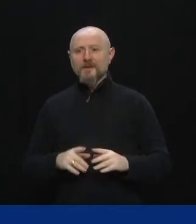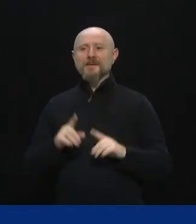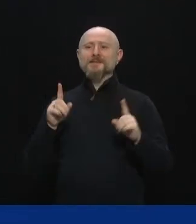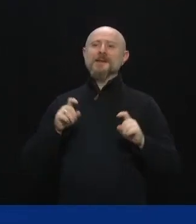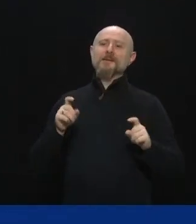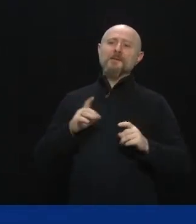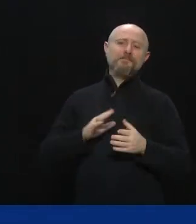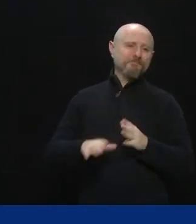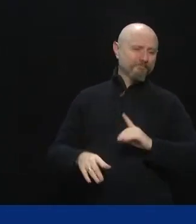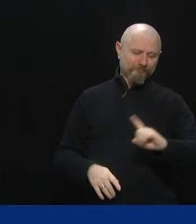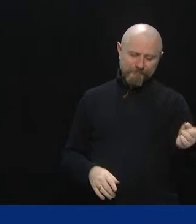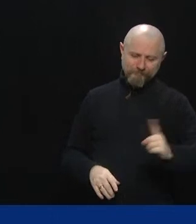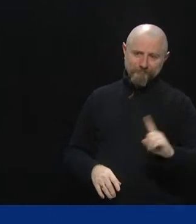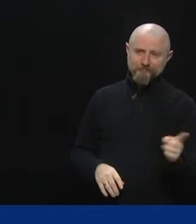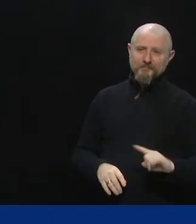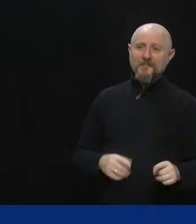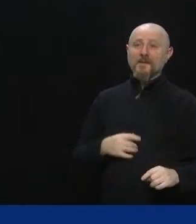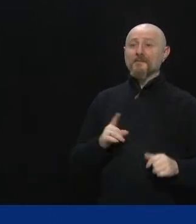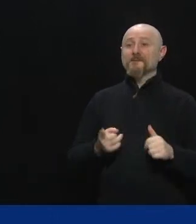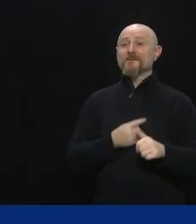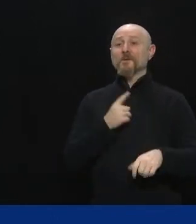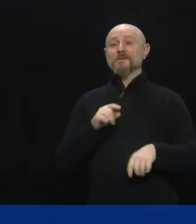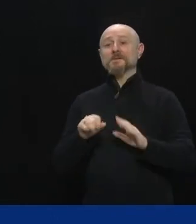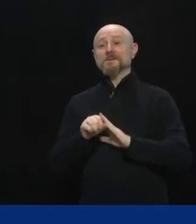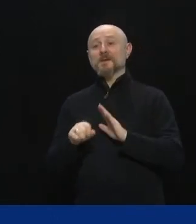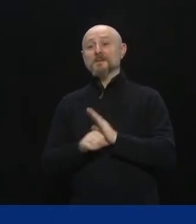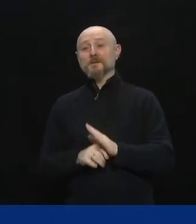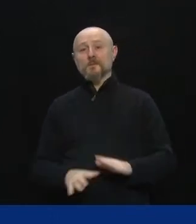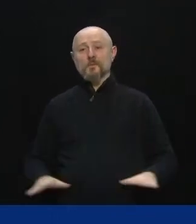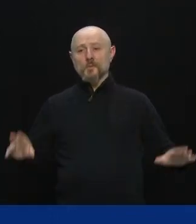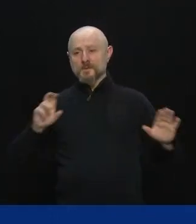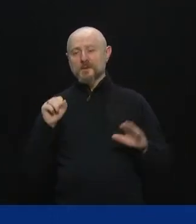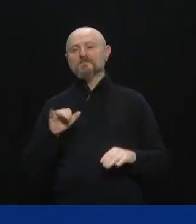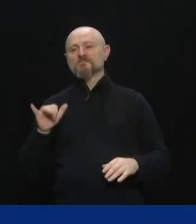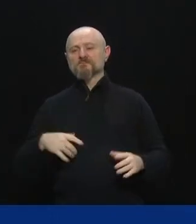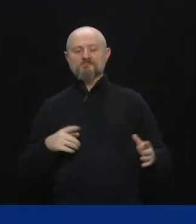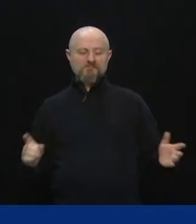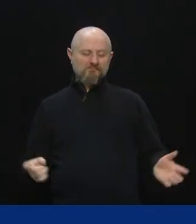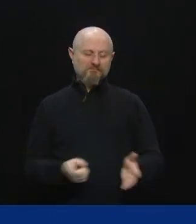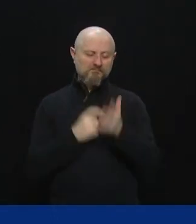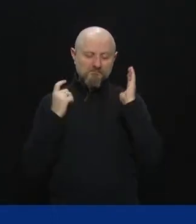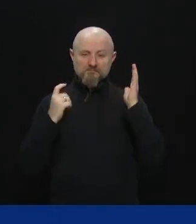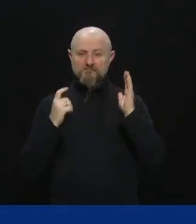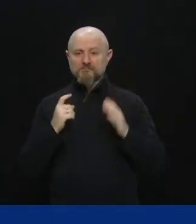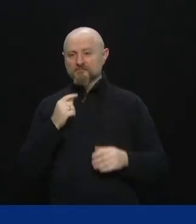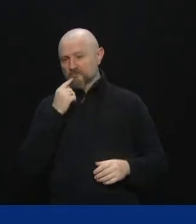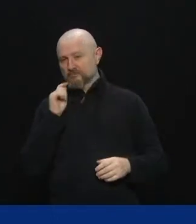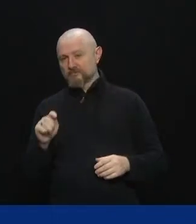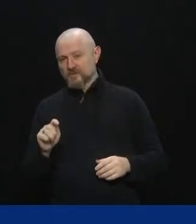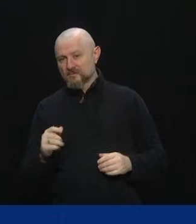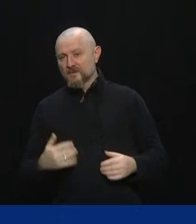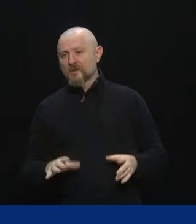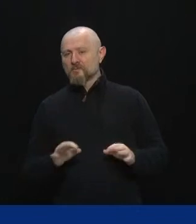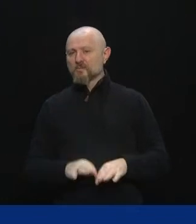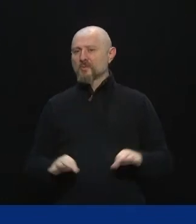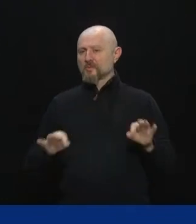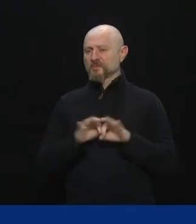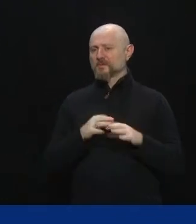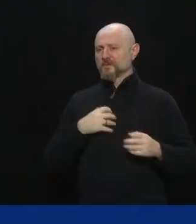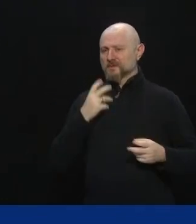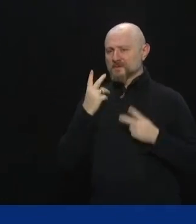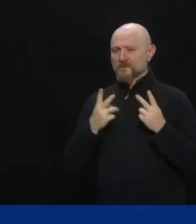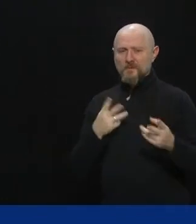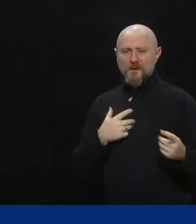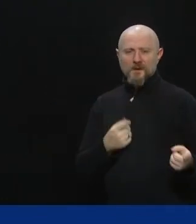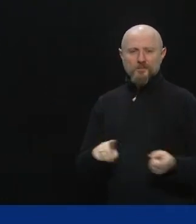first state in the nation to institute this, because this has been such an important priority We've already seen what's been happening in our